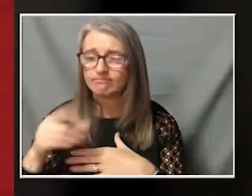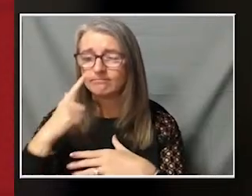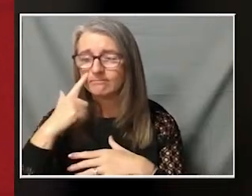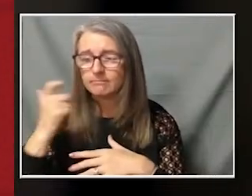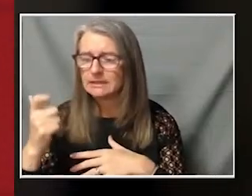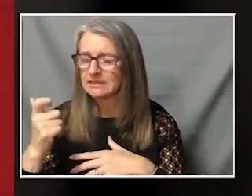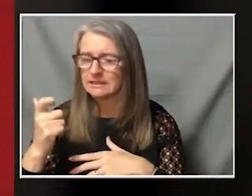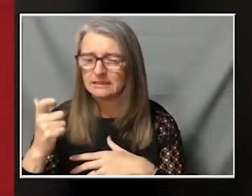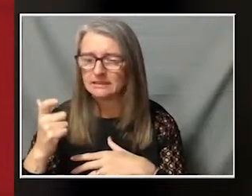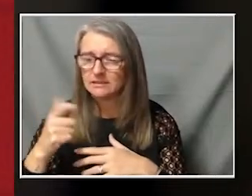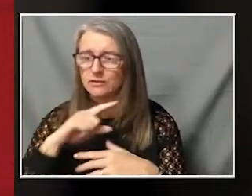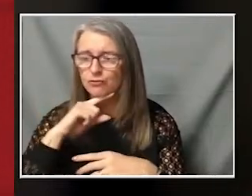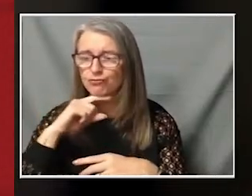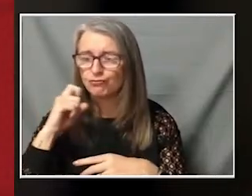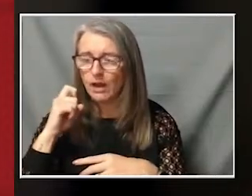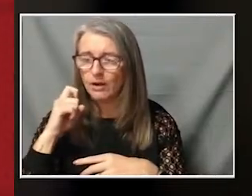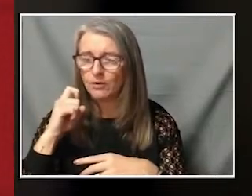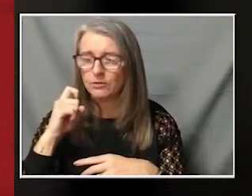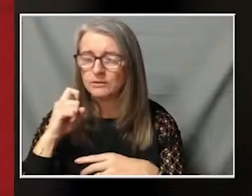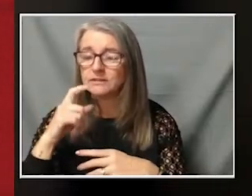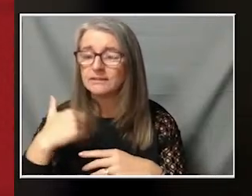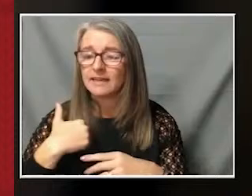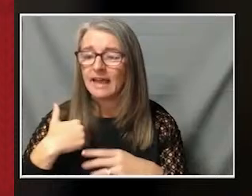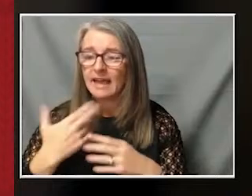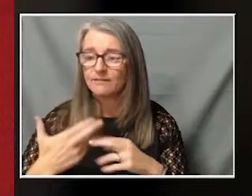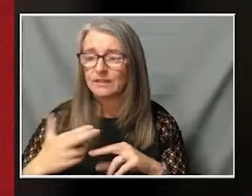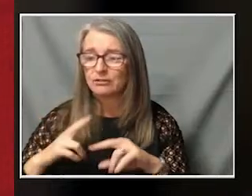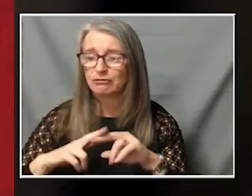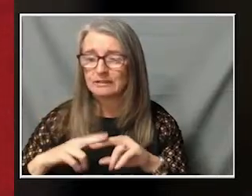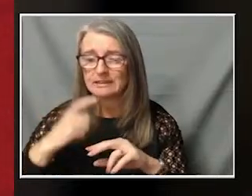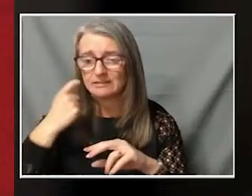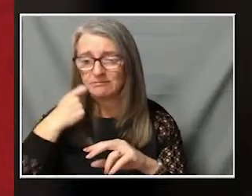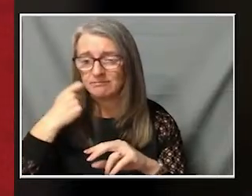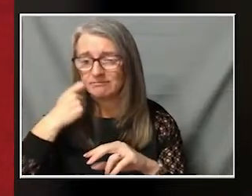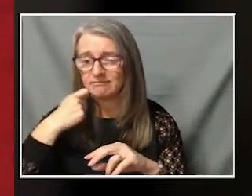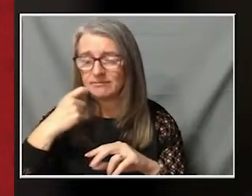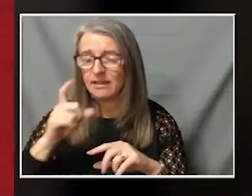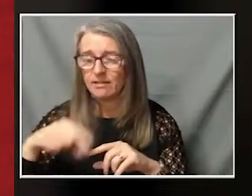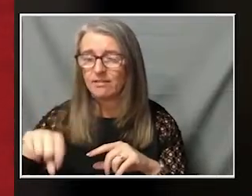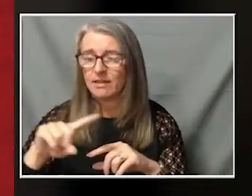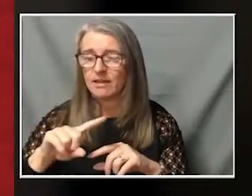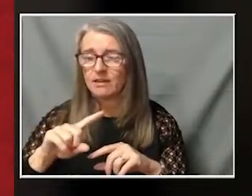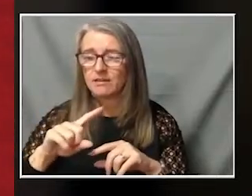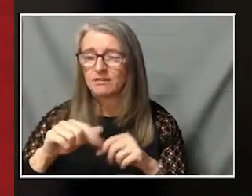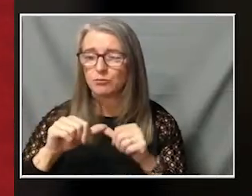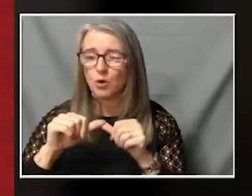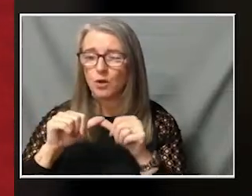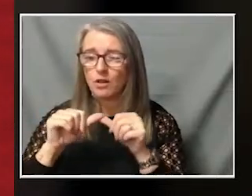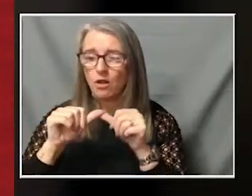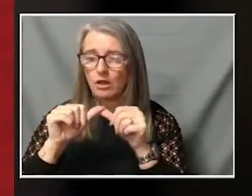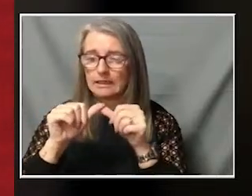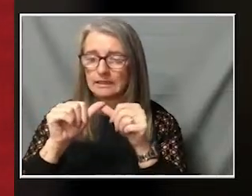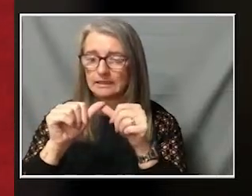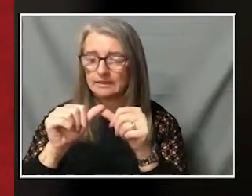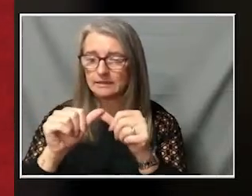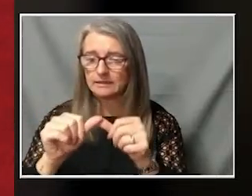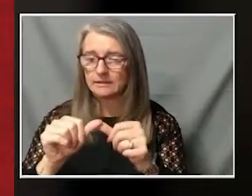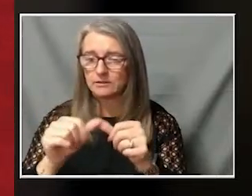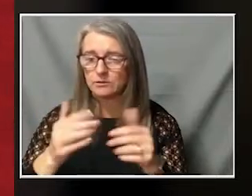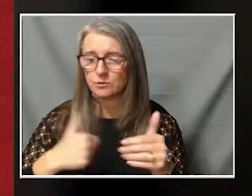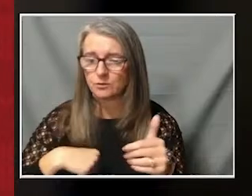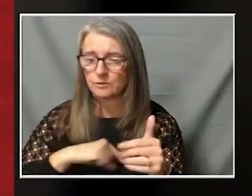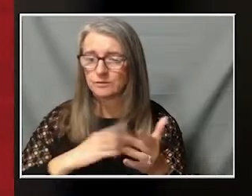because droughts have increased and they have been prolonging, we recommend